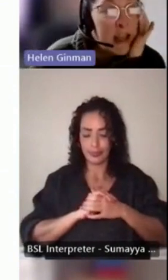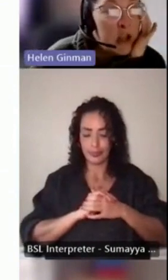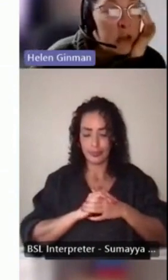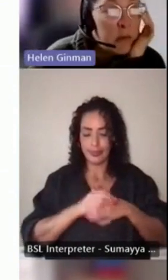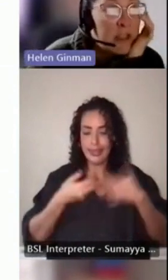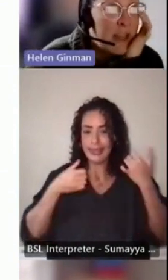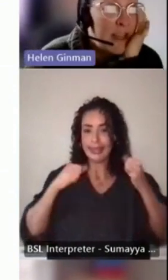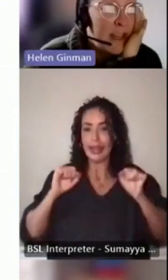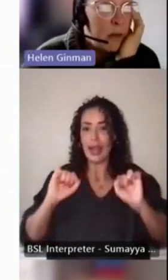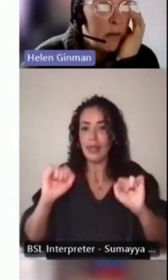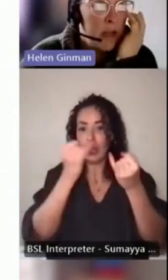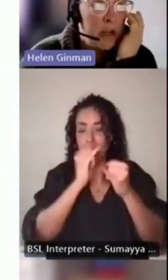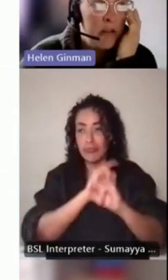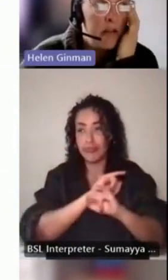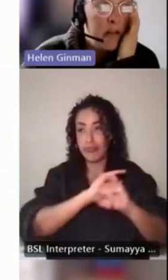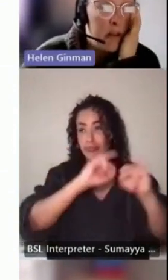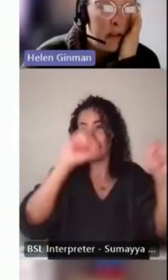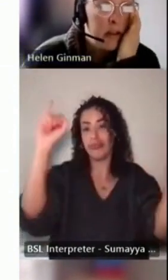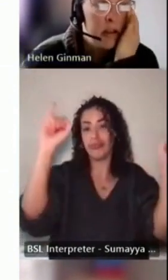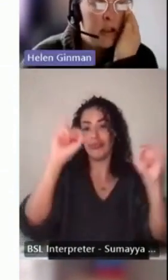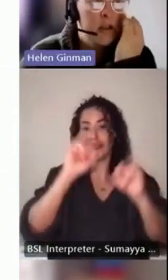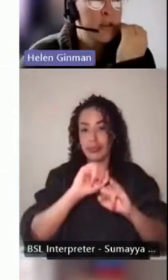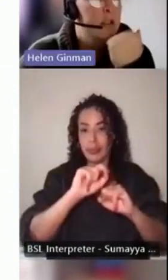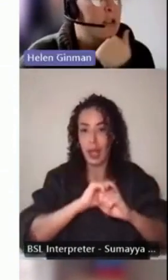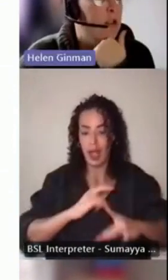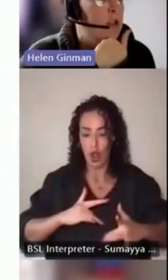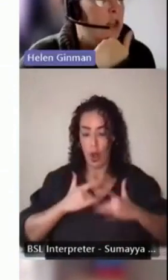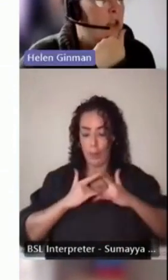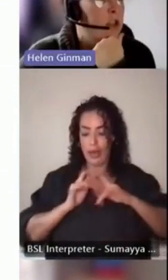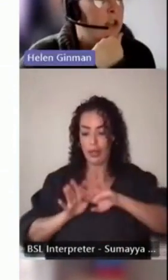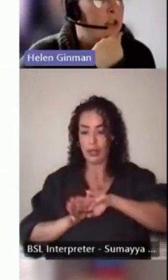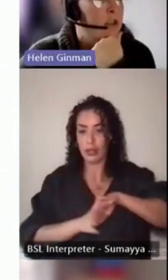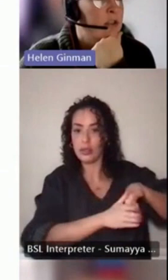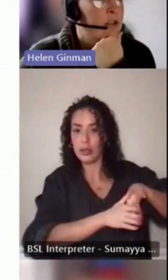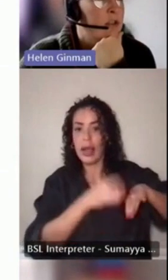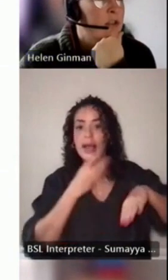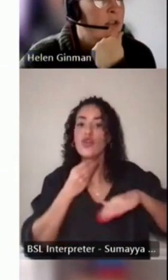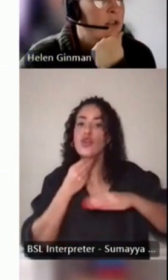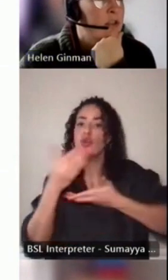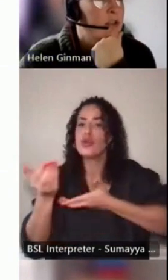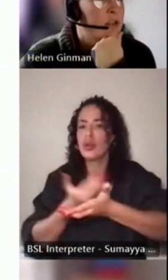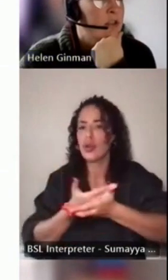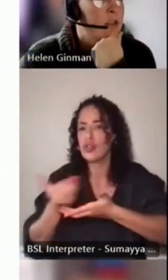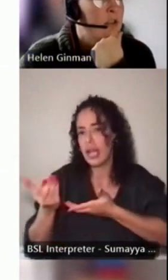Preventing escalation by taking out opinion and using negotiation.